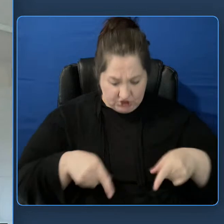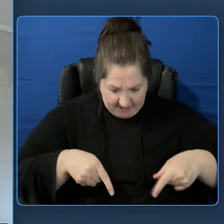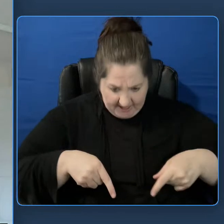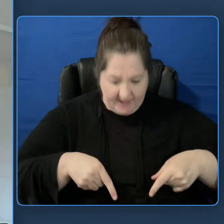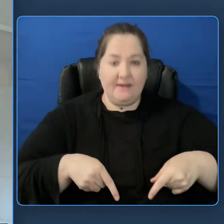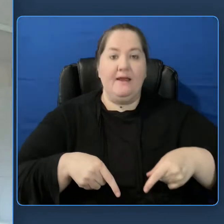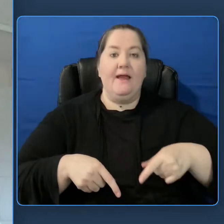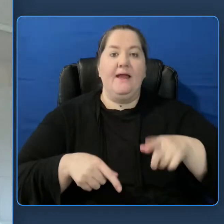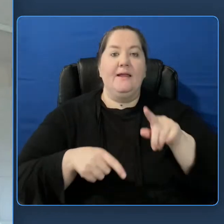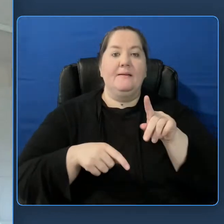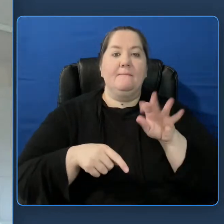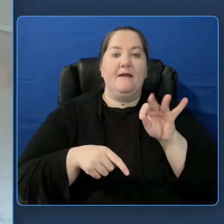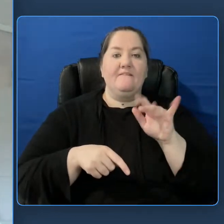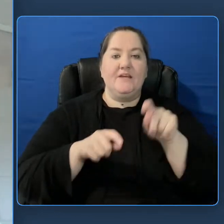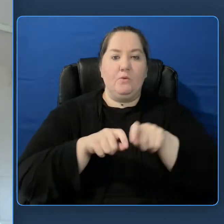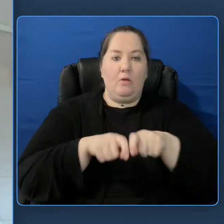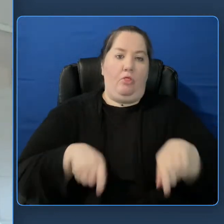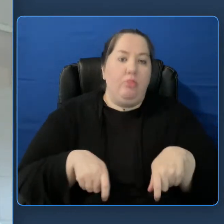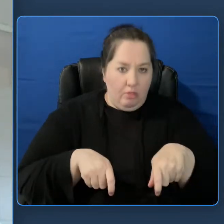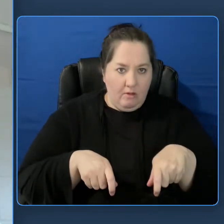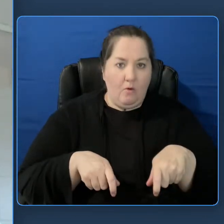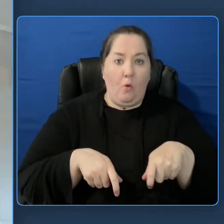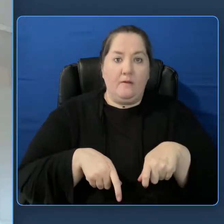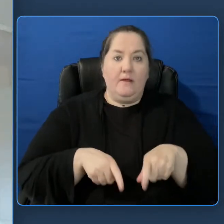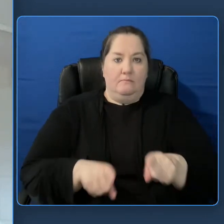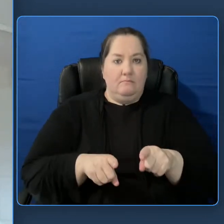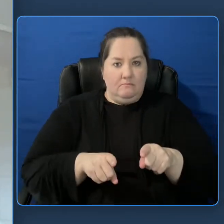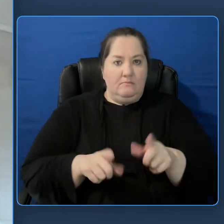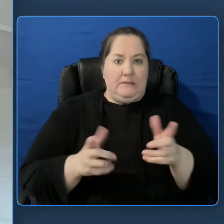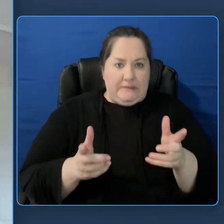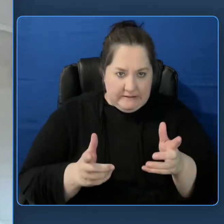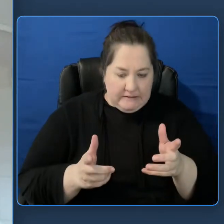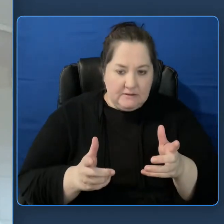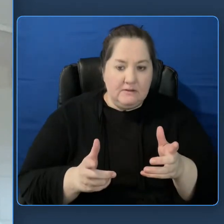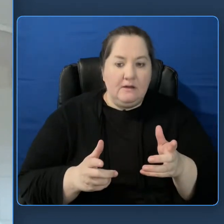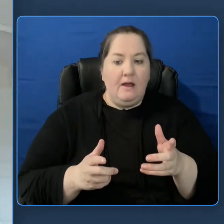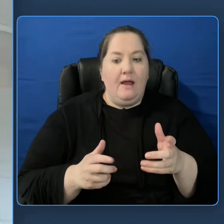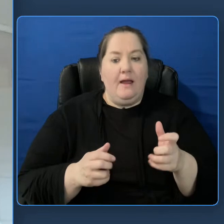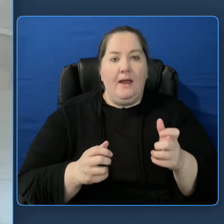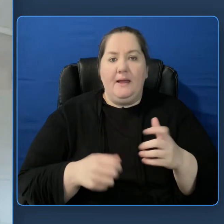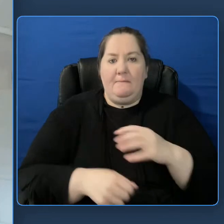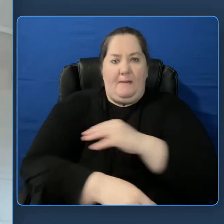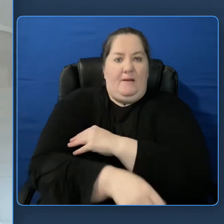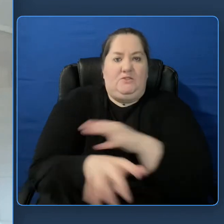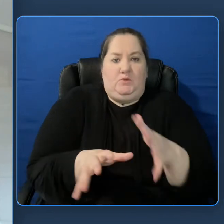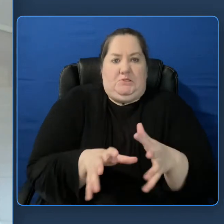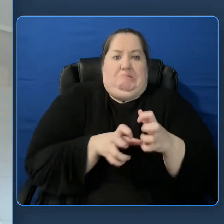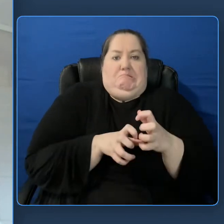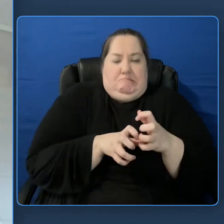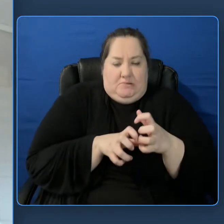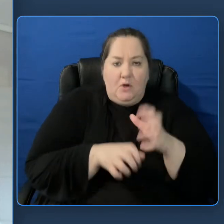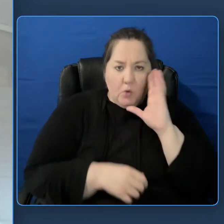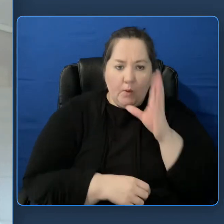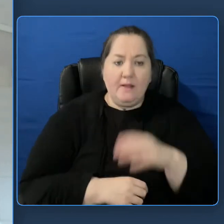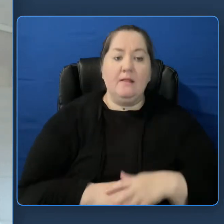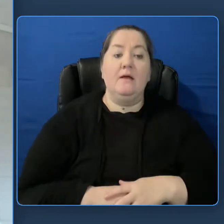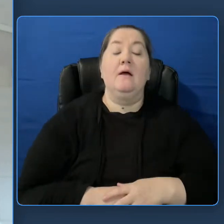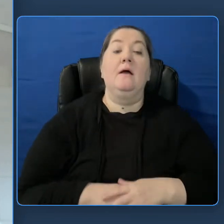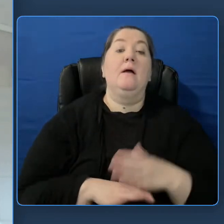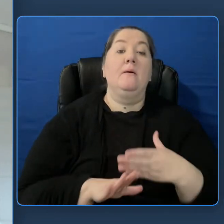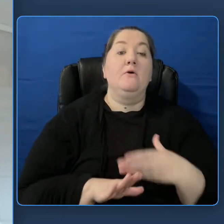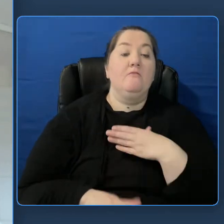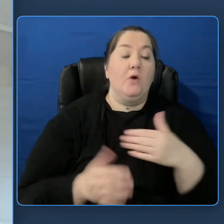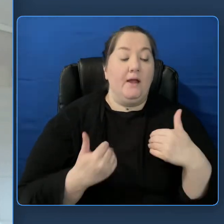feet will fall off the footrest, or my legs will even just straighten out, and my muscles will contract. So I used to